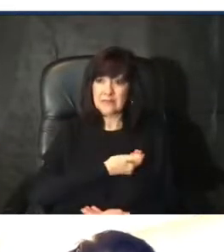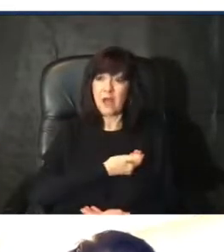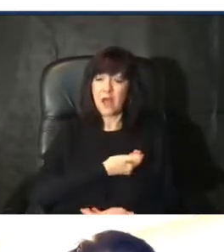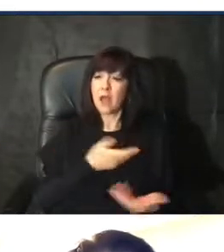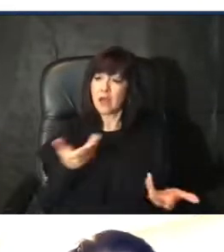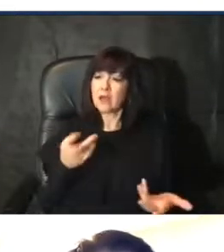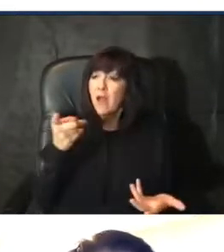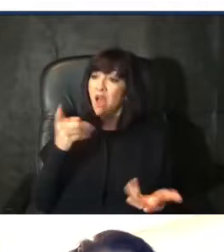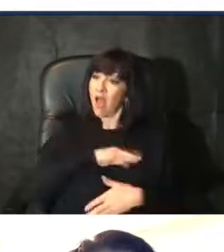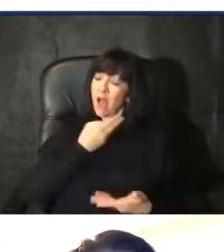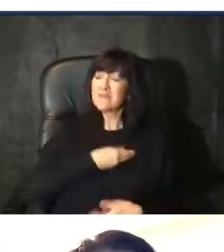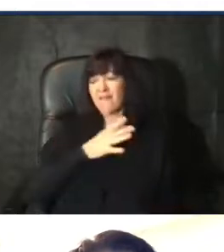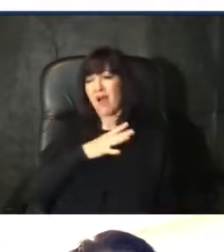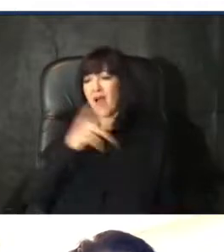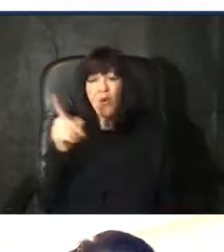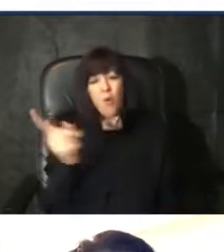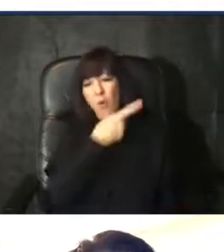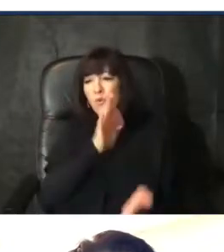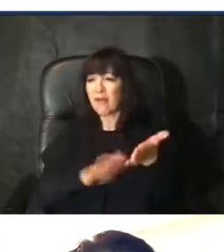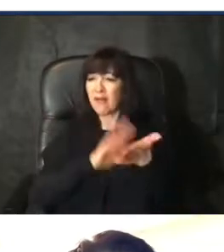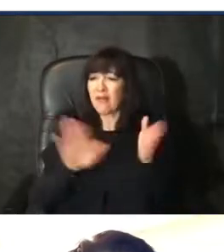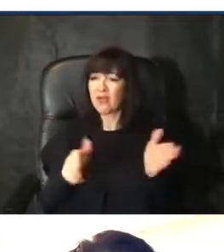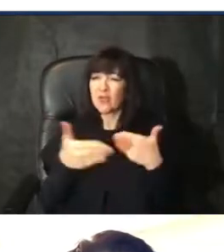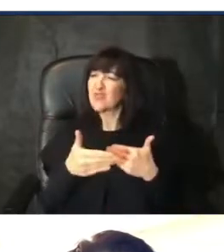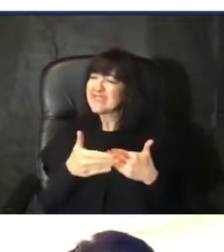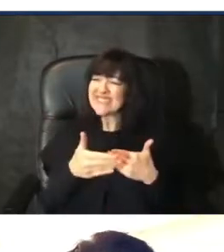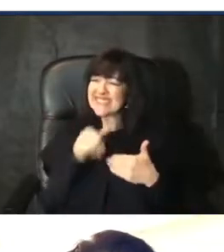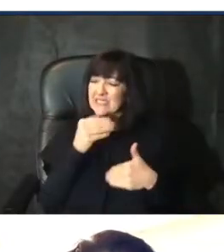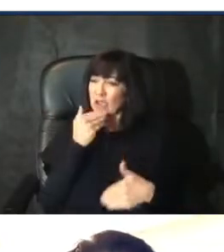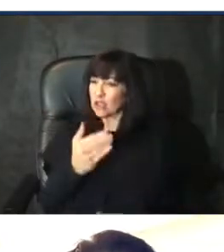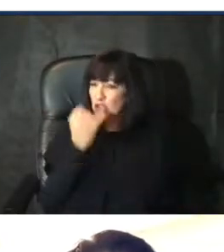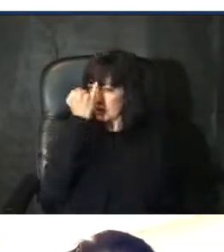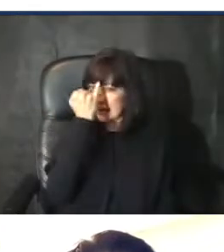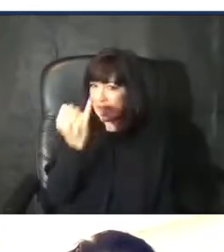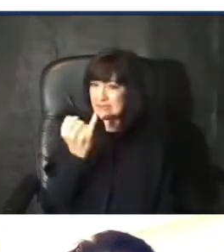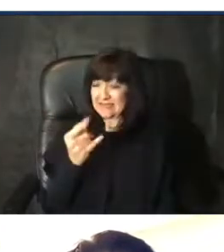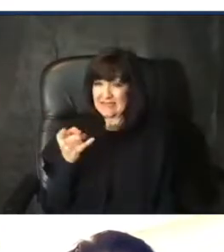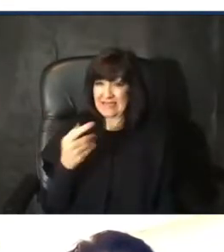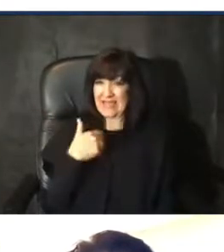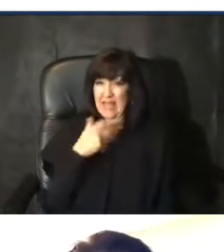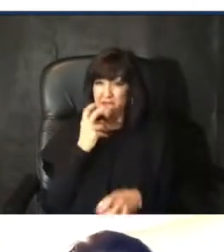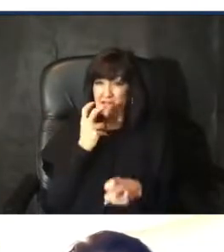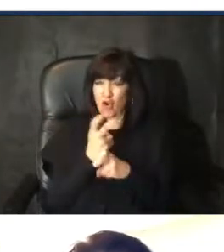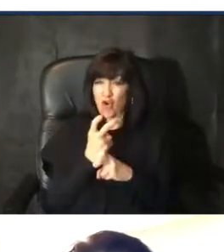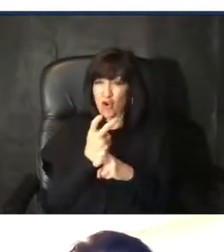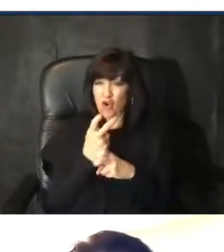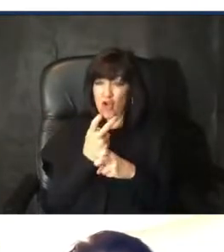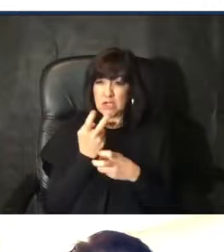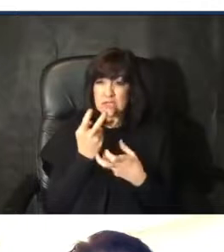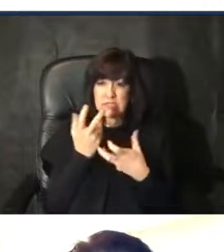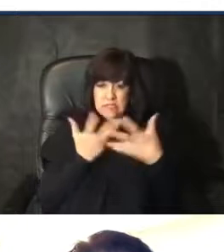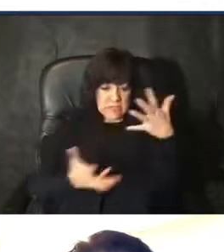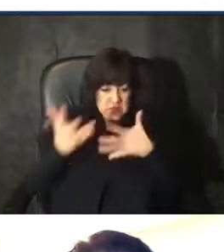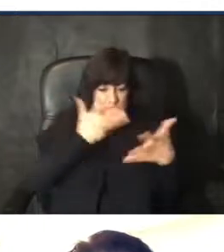really comprehend what you're saying, and they're having trouble coping. So we have to help them get to a lower level